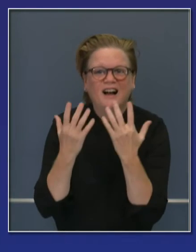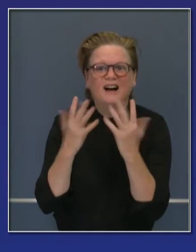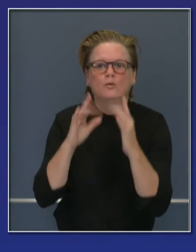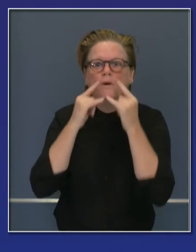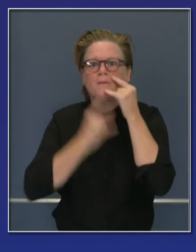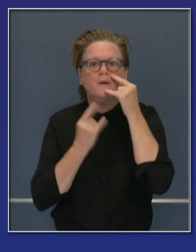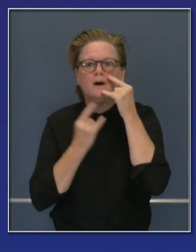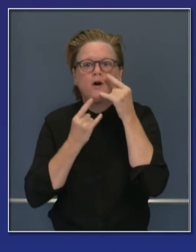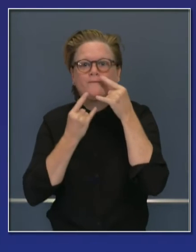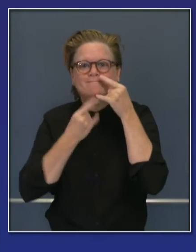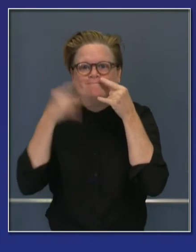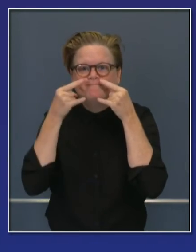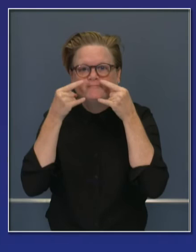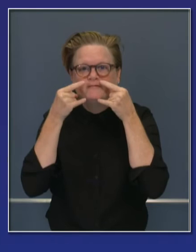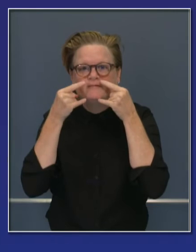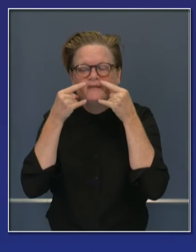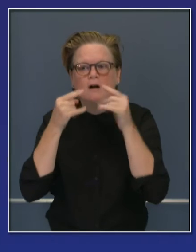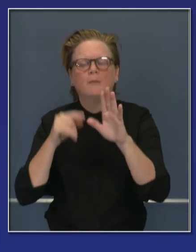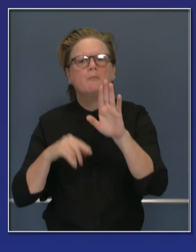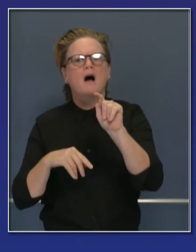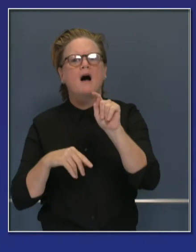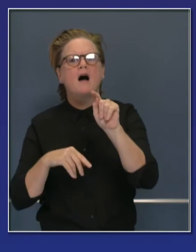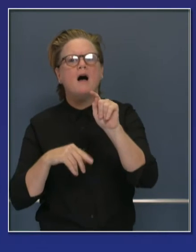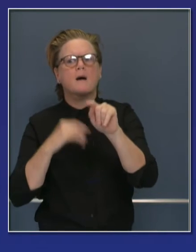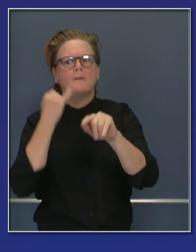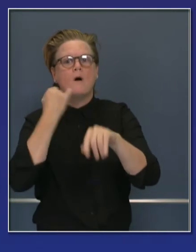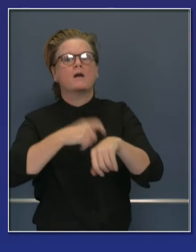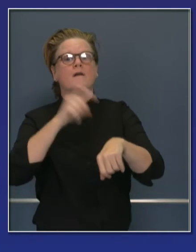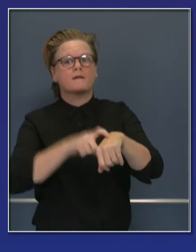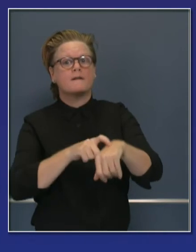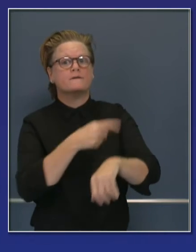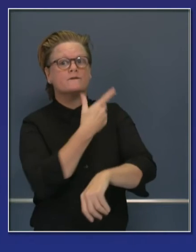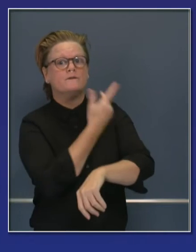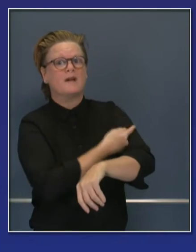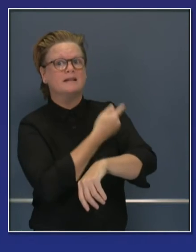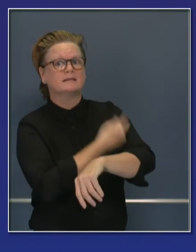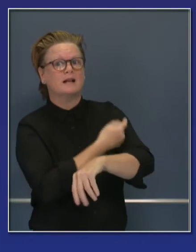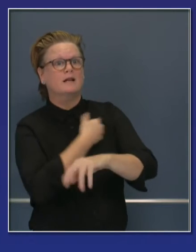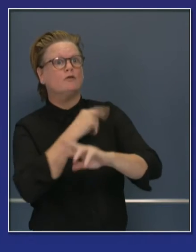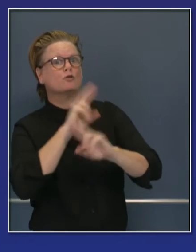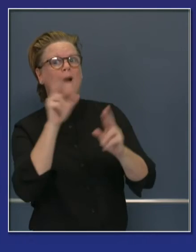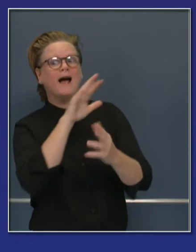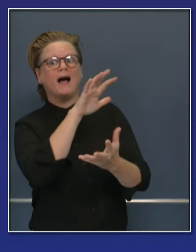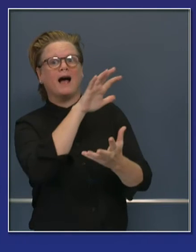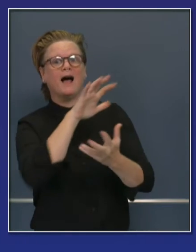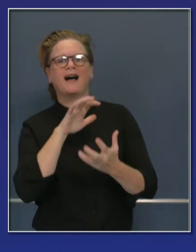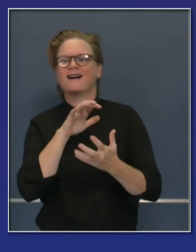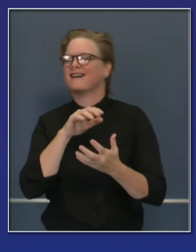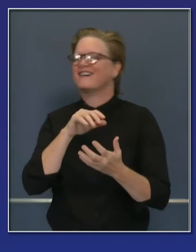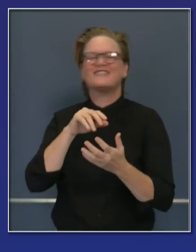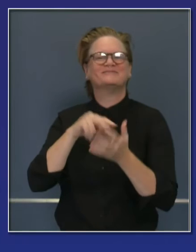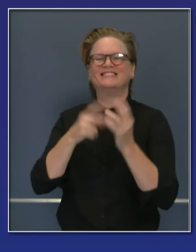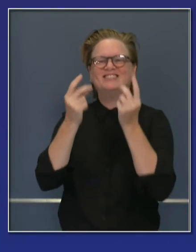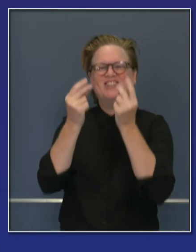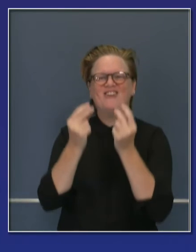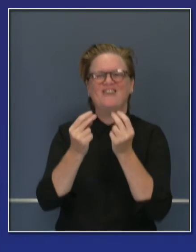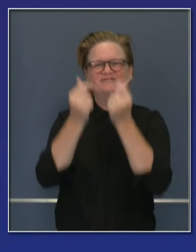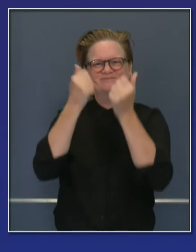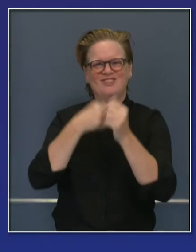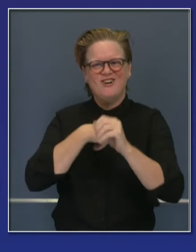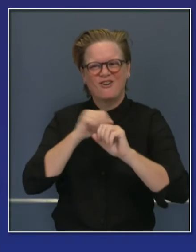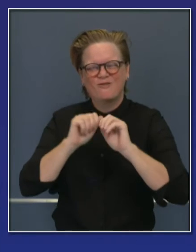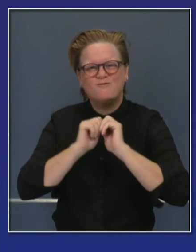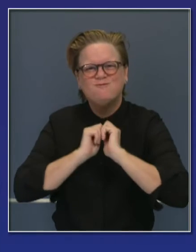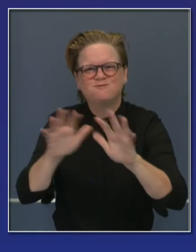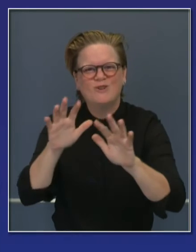vaccinations is unlikely to occur anytime soon. For the back of the envelope purposes, March, April,